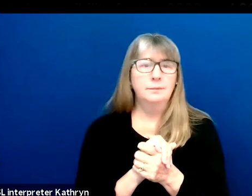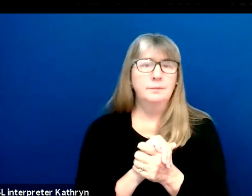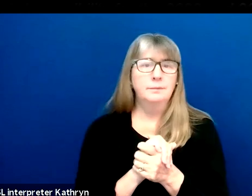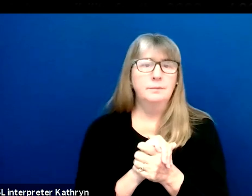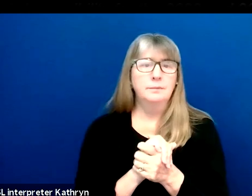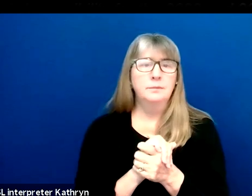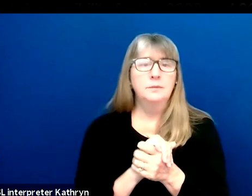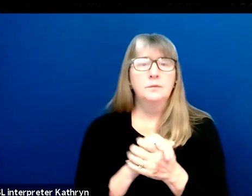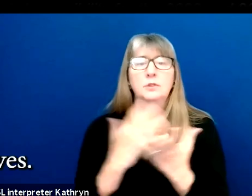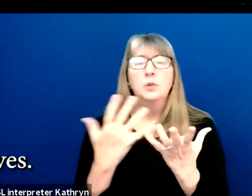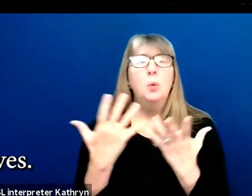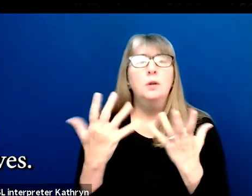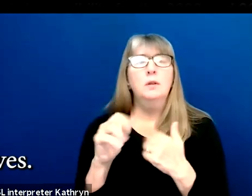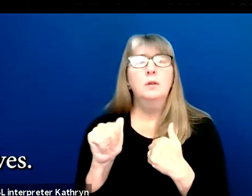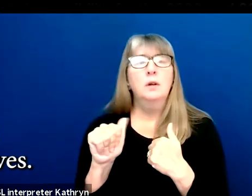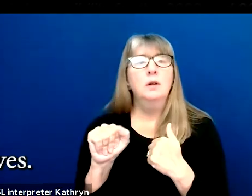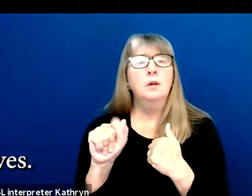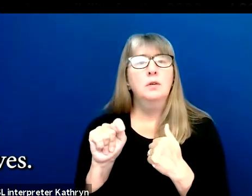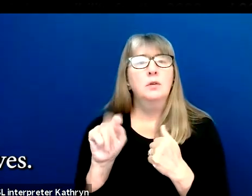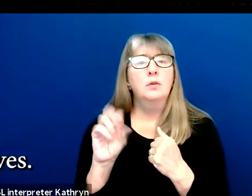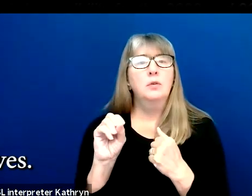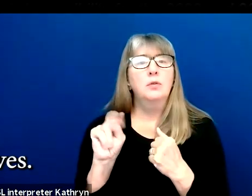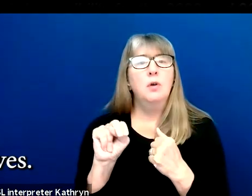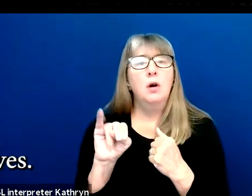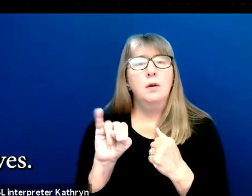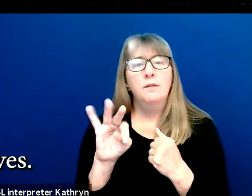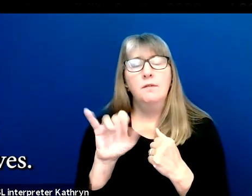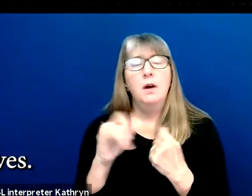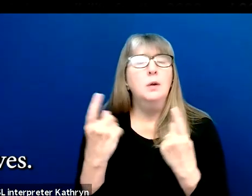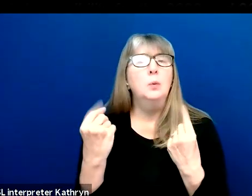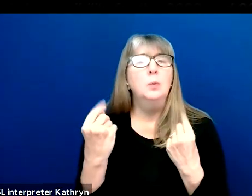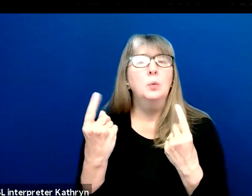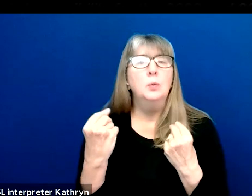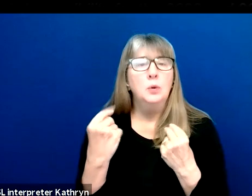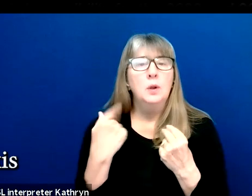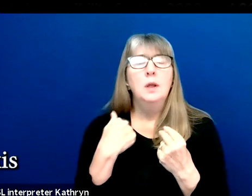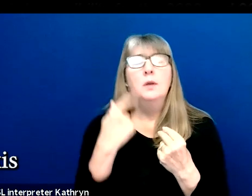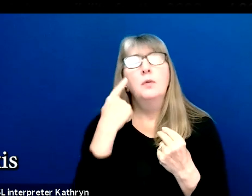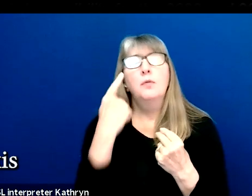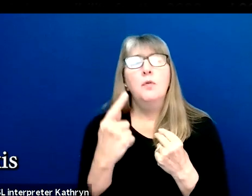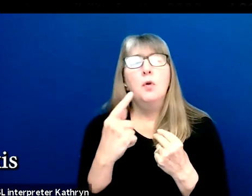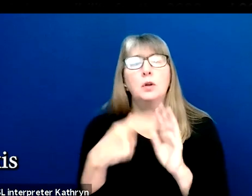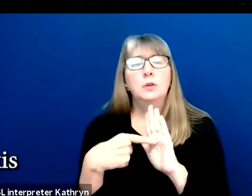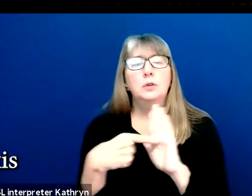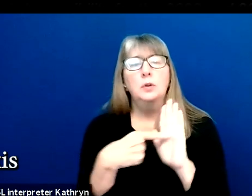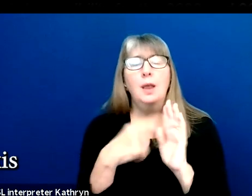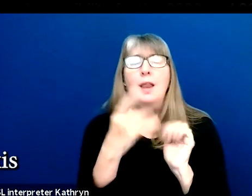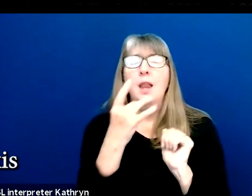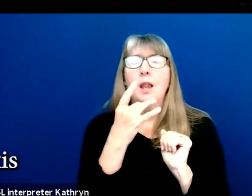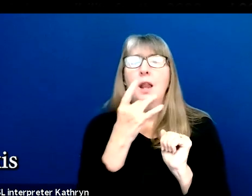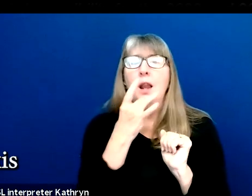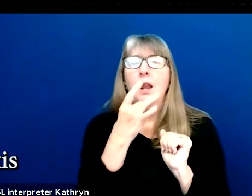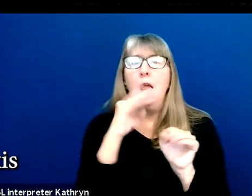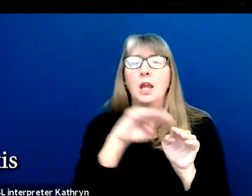So what does Astronify do? Astronify is a package that was designed around sonifying light curves. So here on this slide, I have a plot that